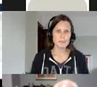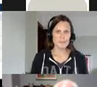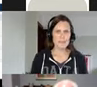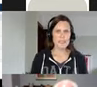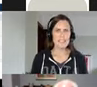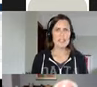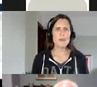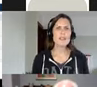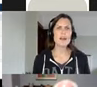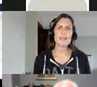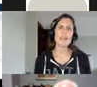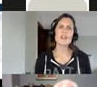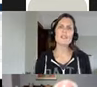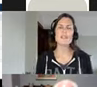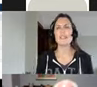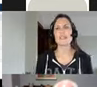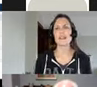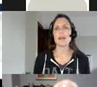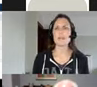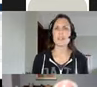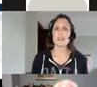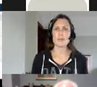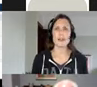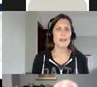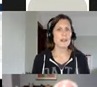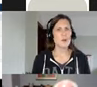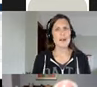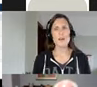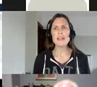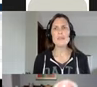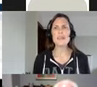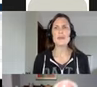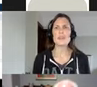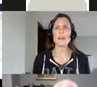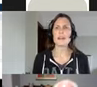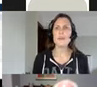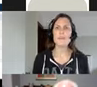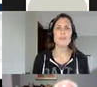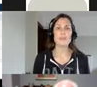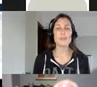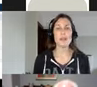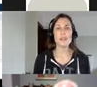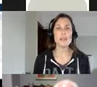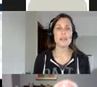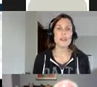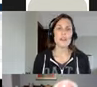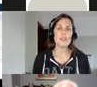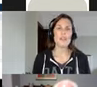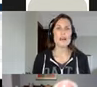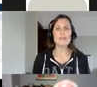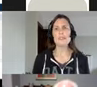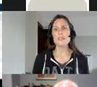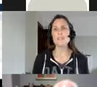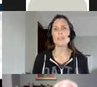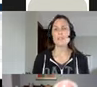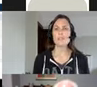industry, is that no matter how carefully we design mapping software, or how clever we get with trying to help people do the right thing, there are a